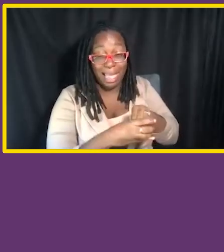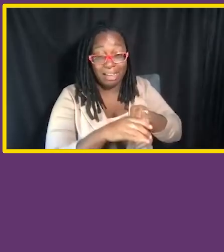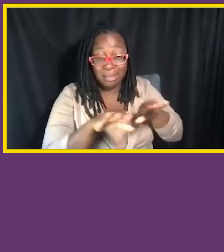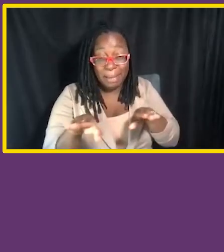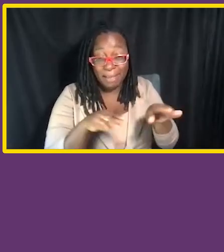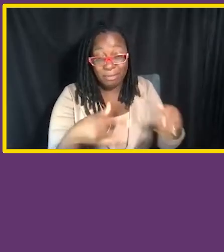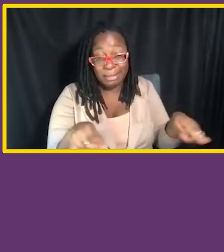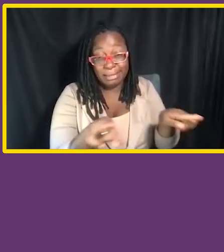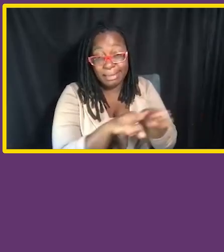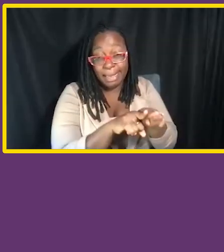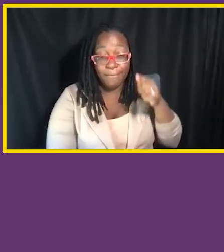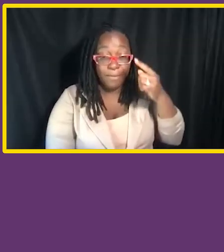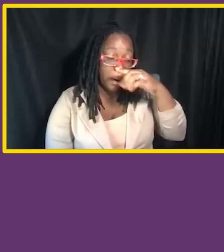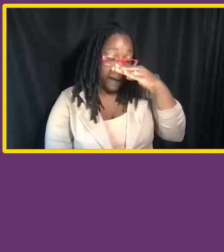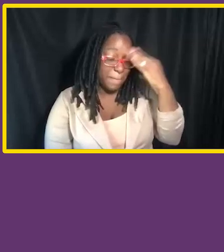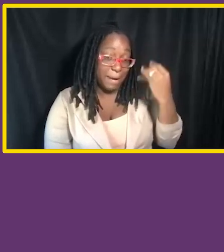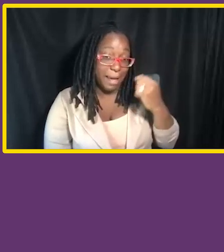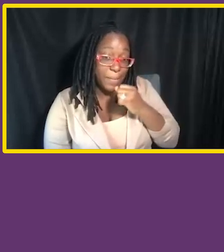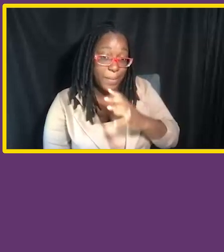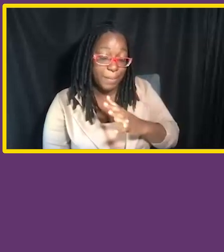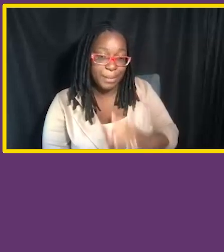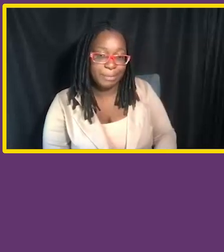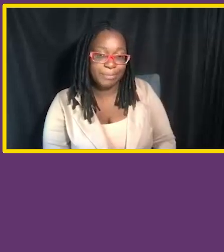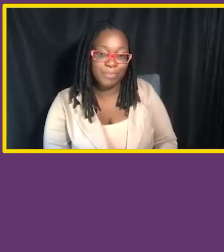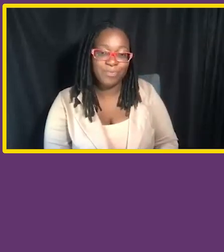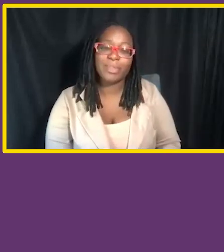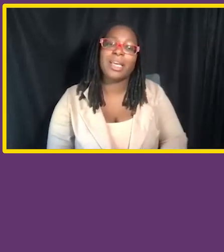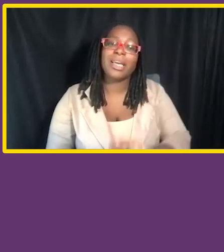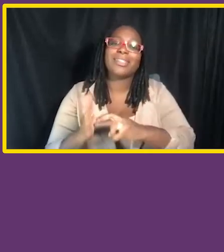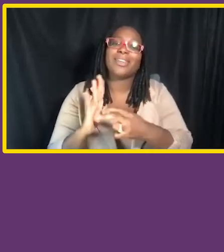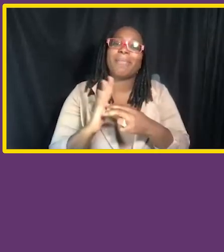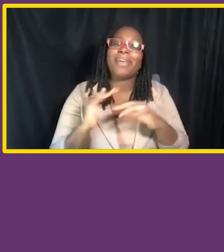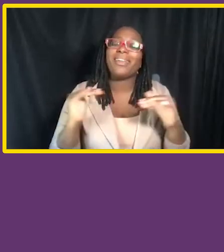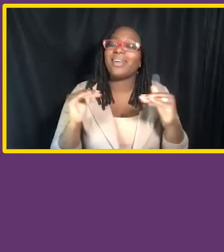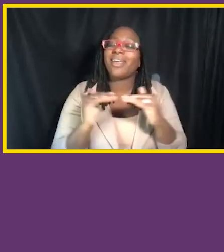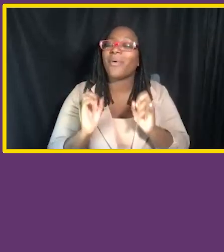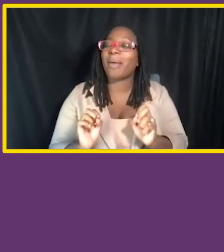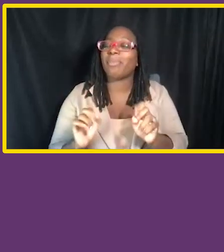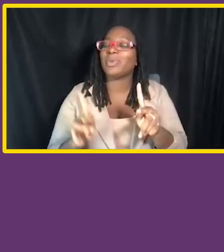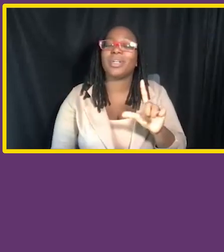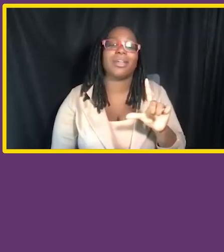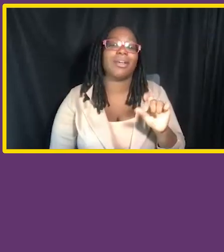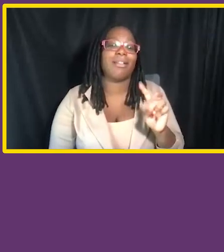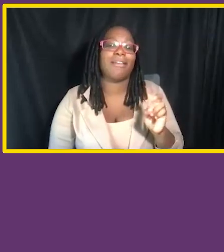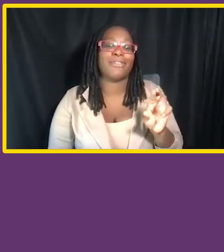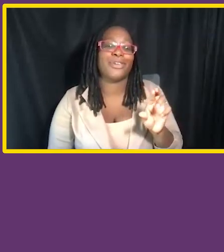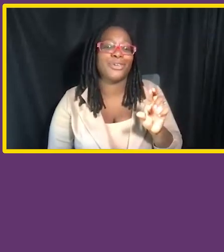This is Lindsay. So misogynoir is an equal opportunity lover. It's like anybody can choose me.